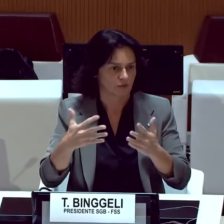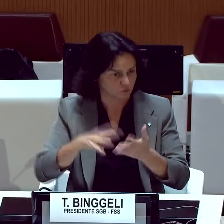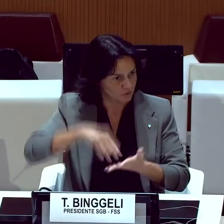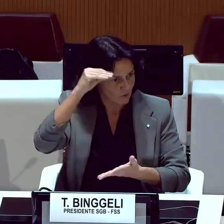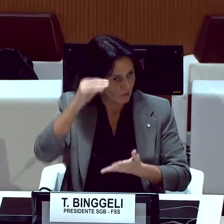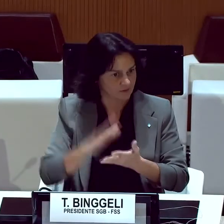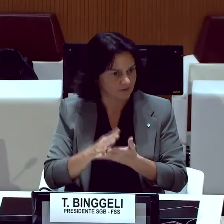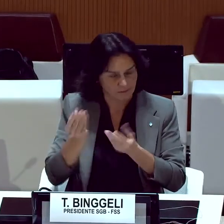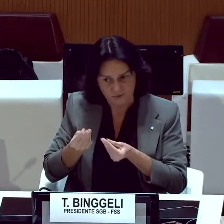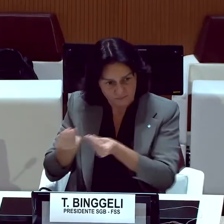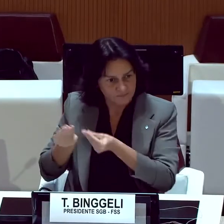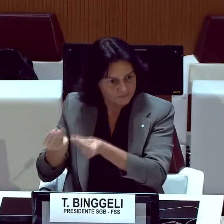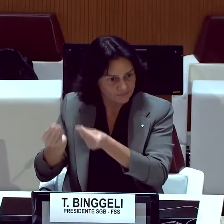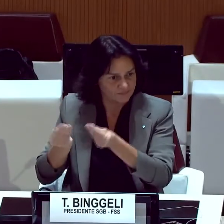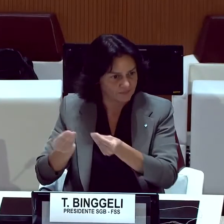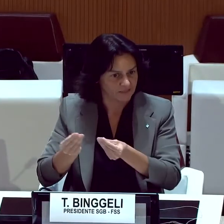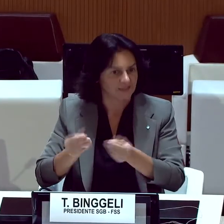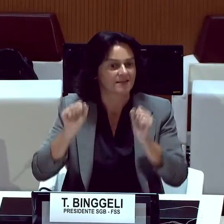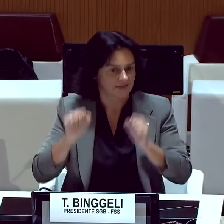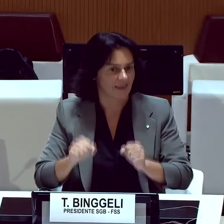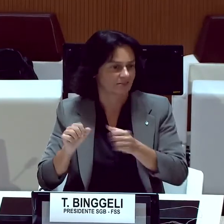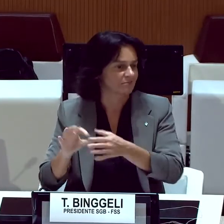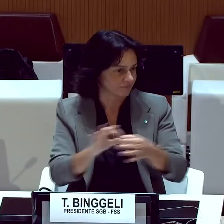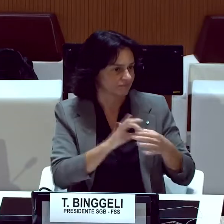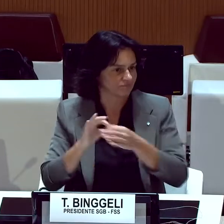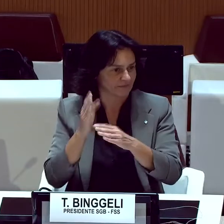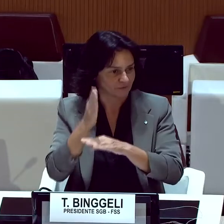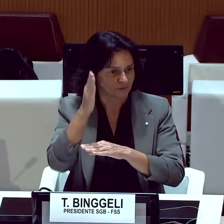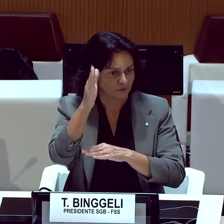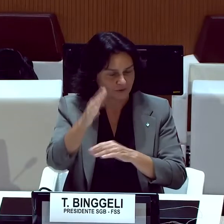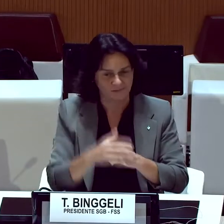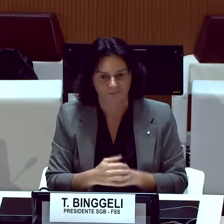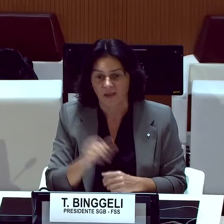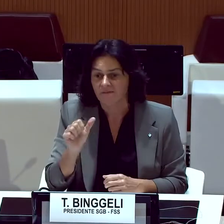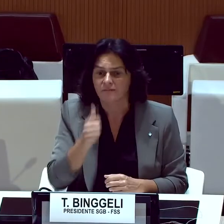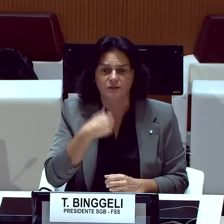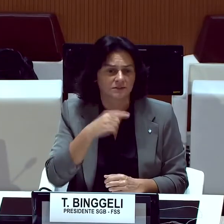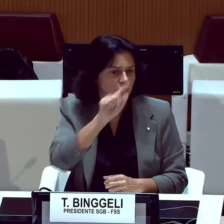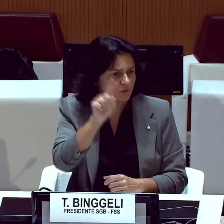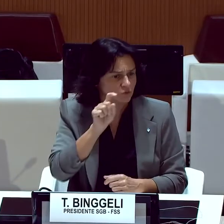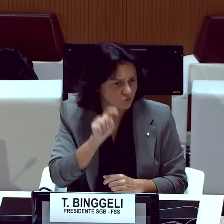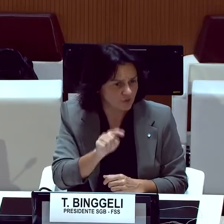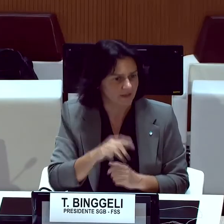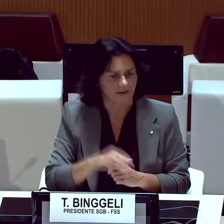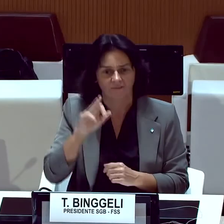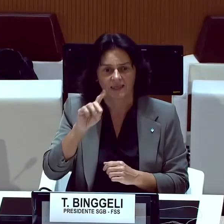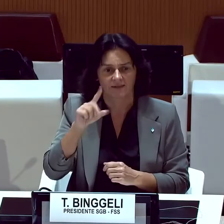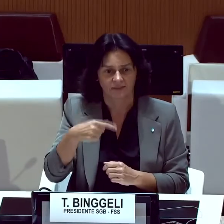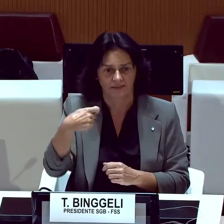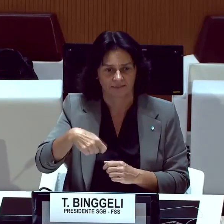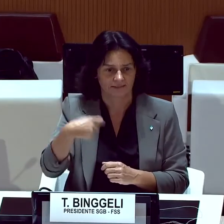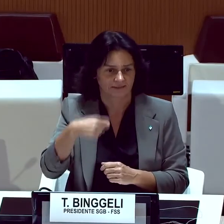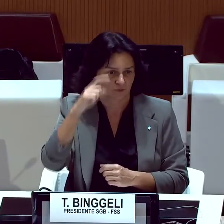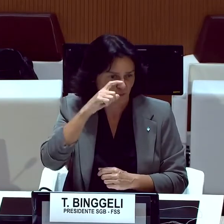this panel, that they're empowered to access sign language and access the world. Only that way can we truly